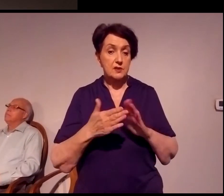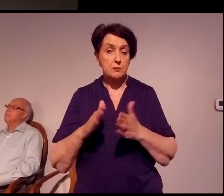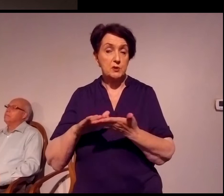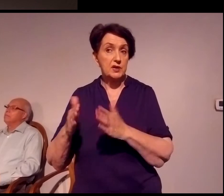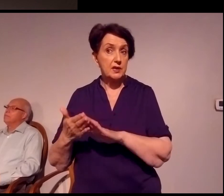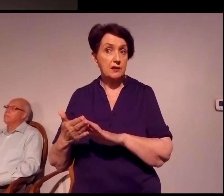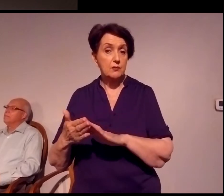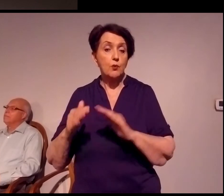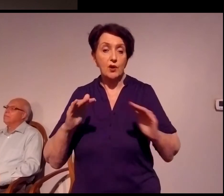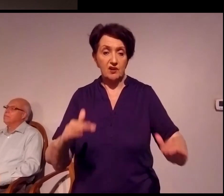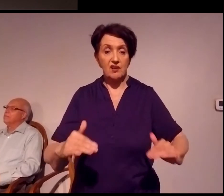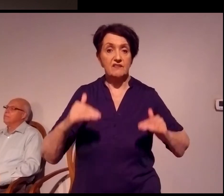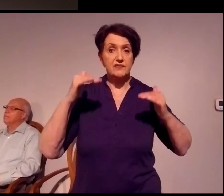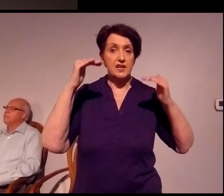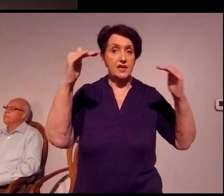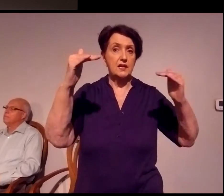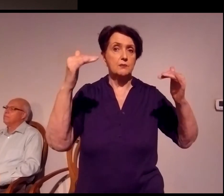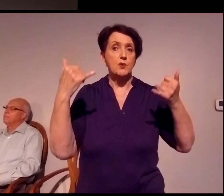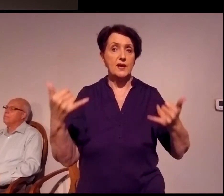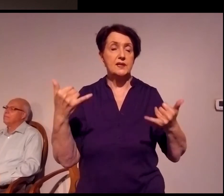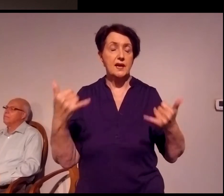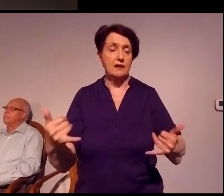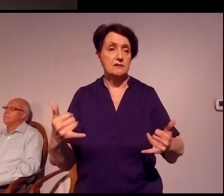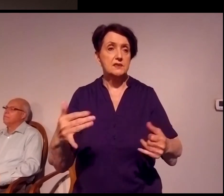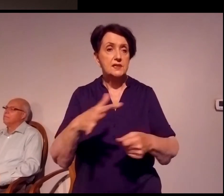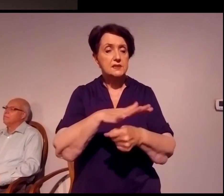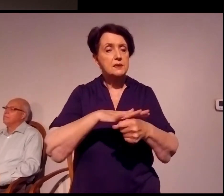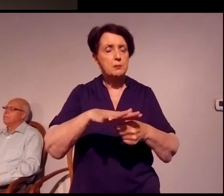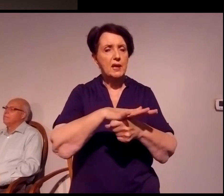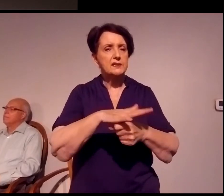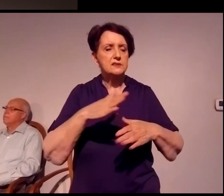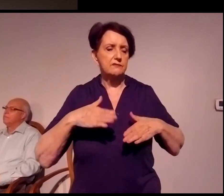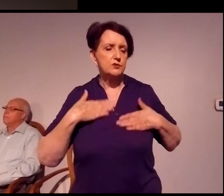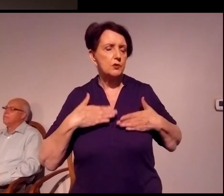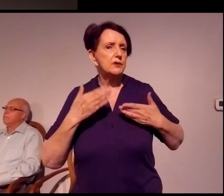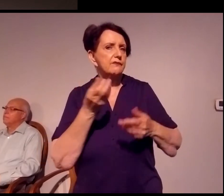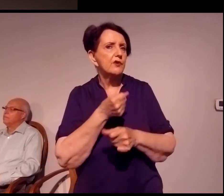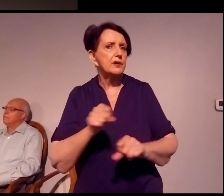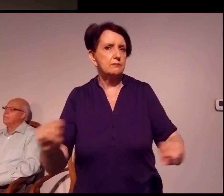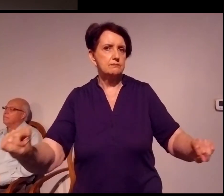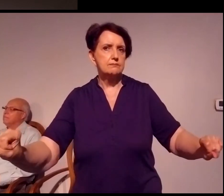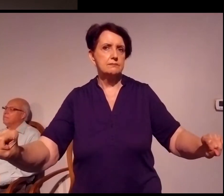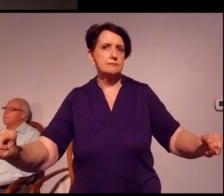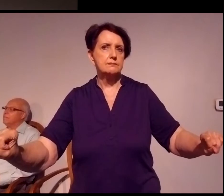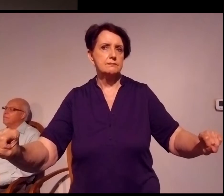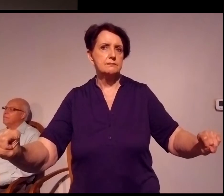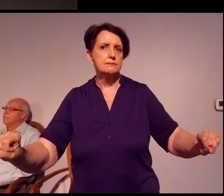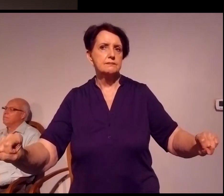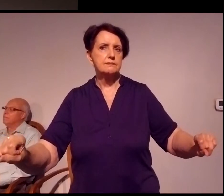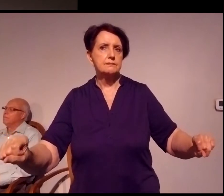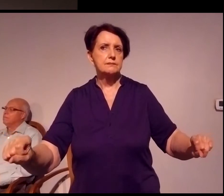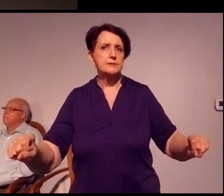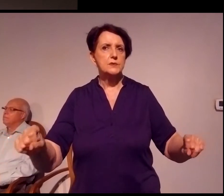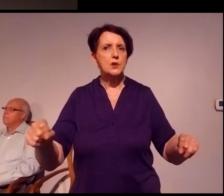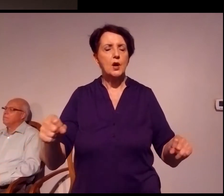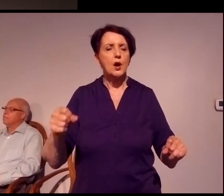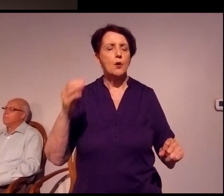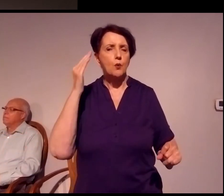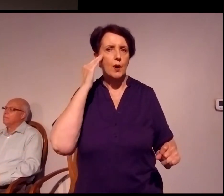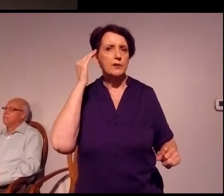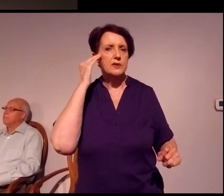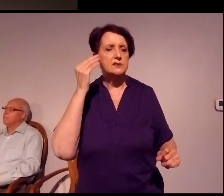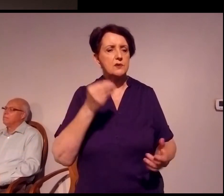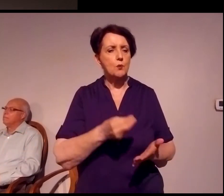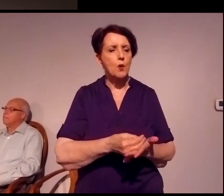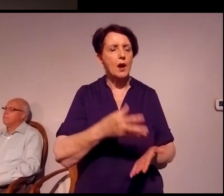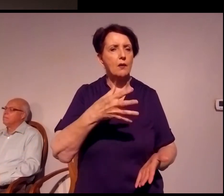moment as a place of joy and freedom, expanded awareness and wealth, a place